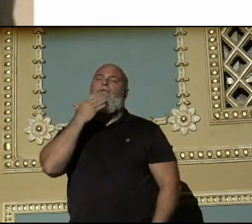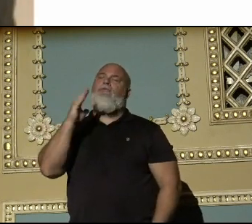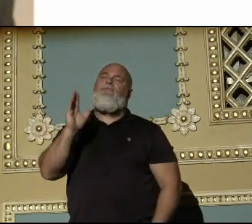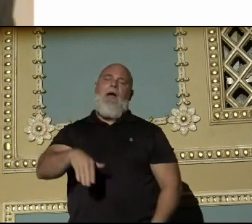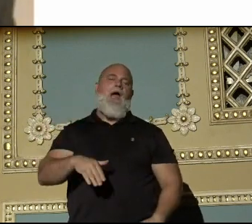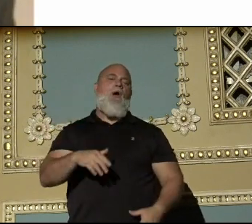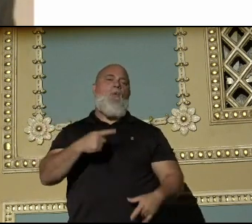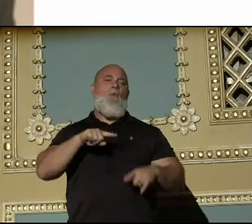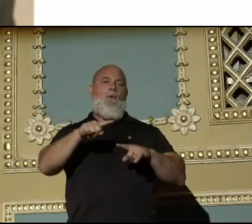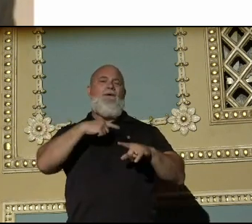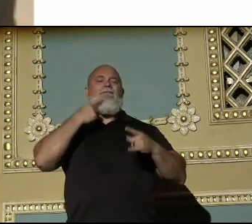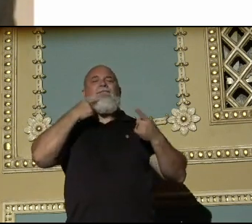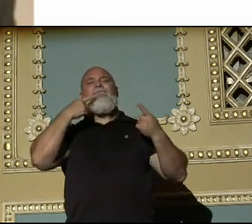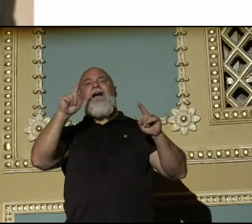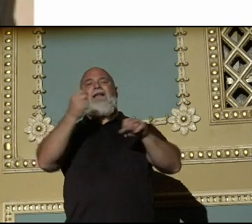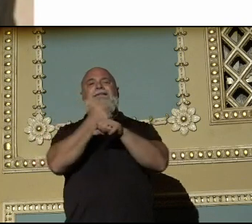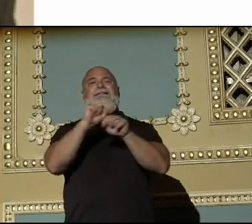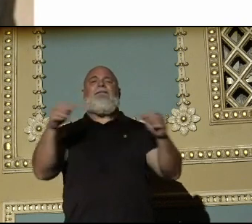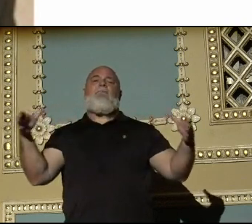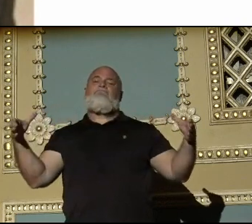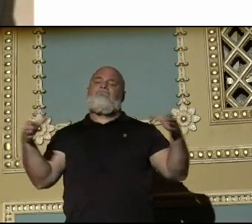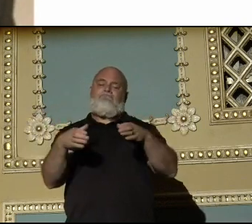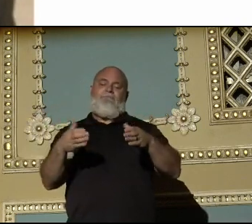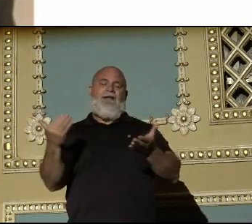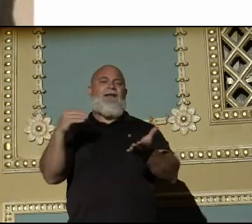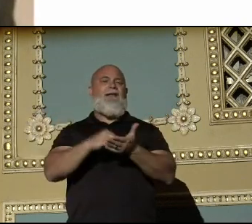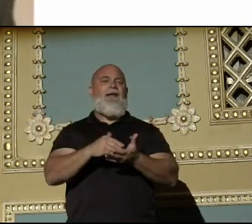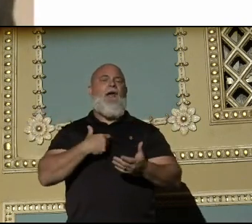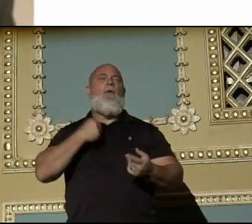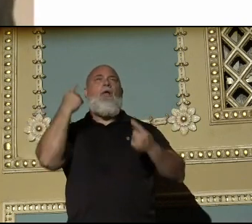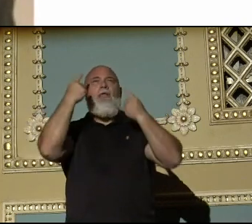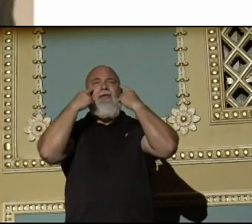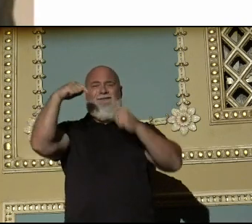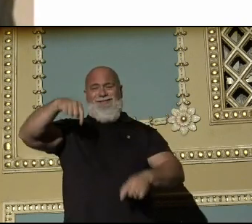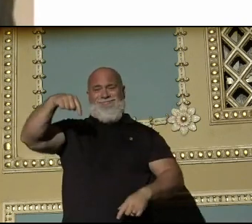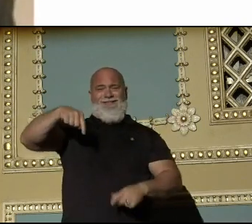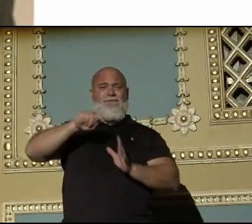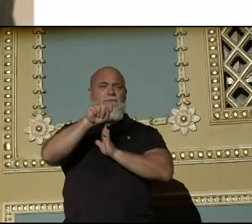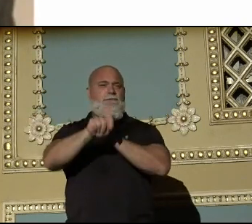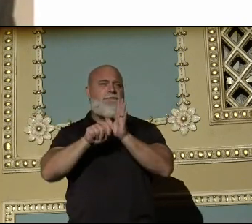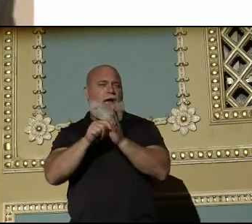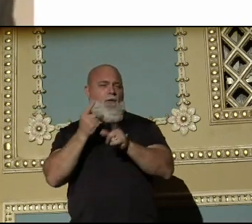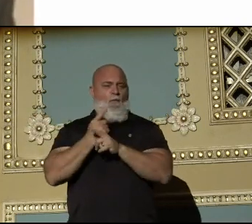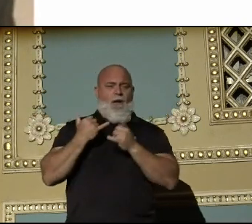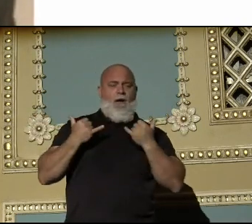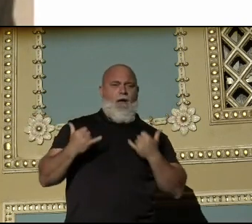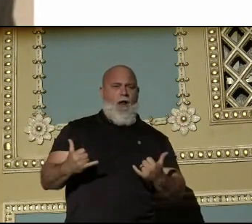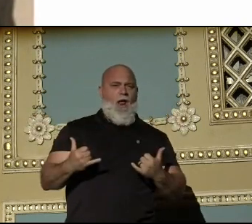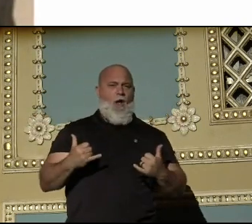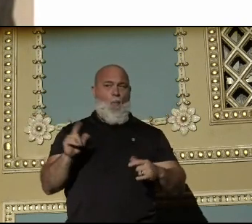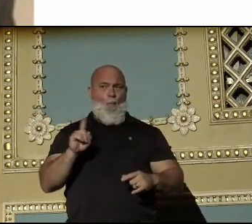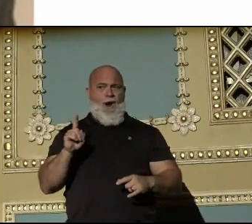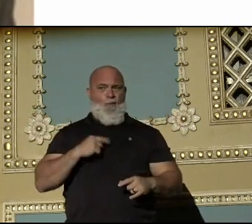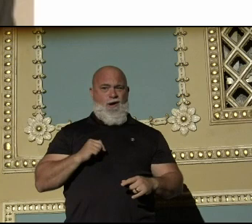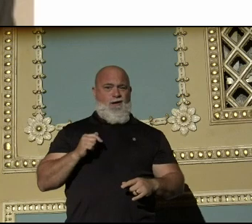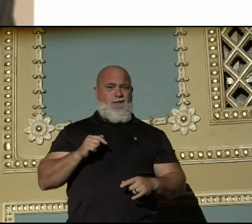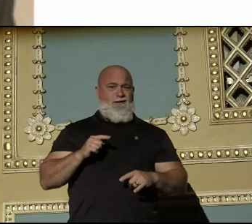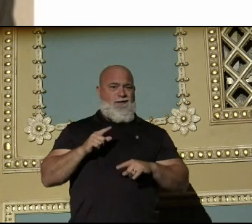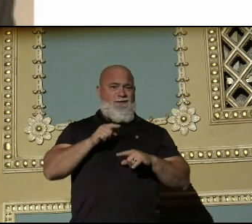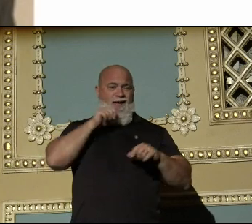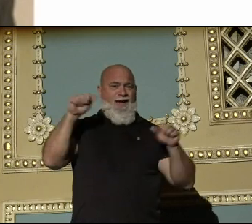can safely get back to it. So I like to think of this time where we aren't able to do